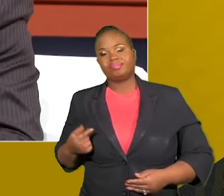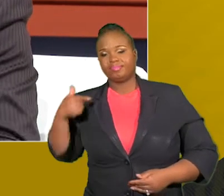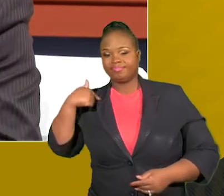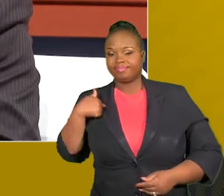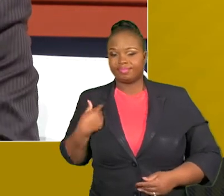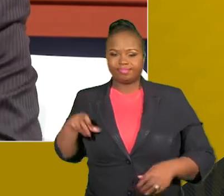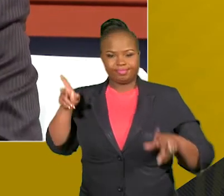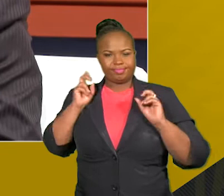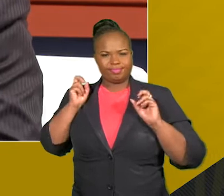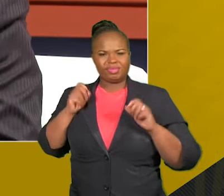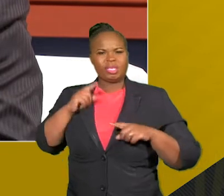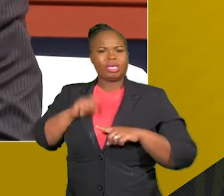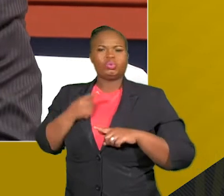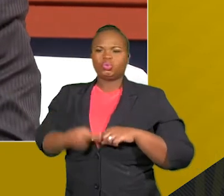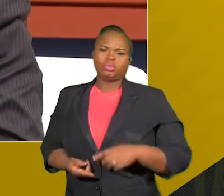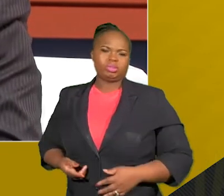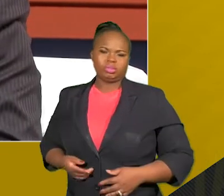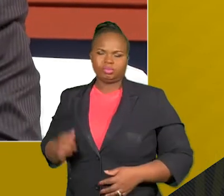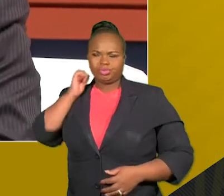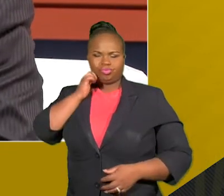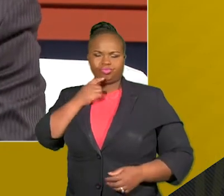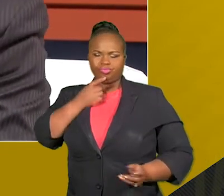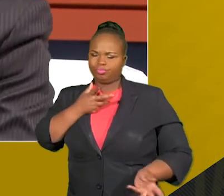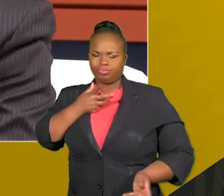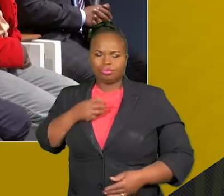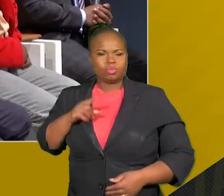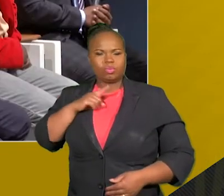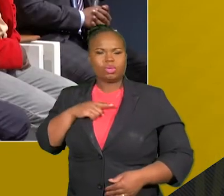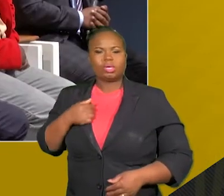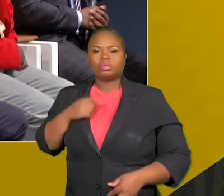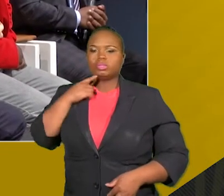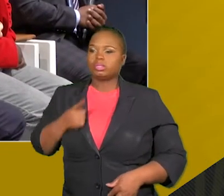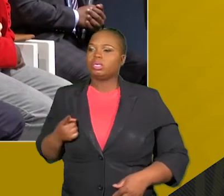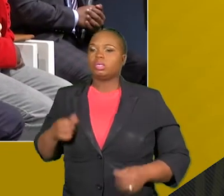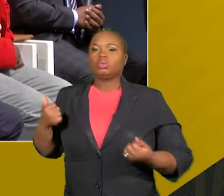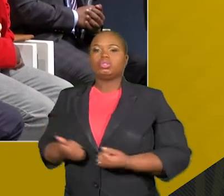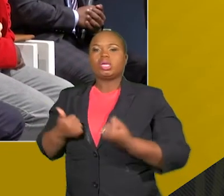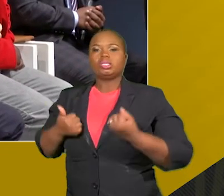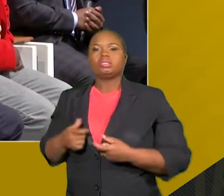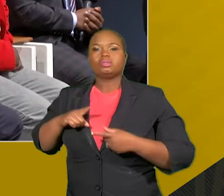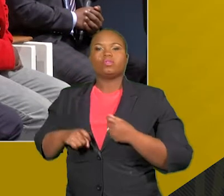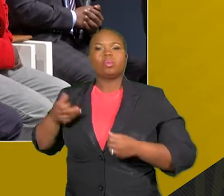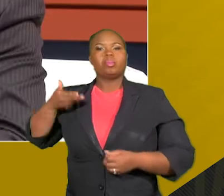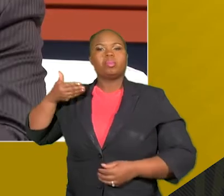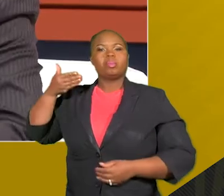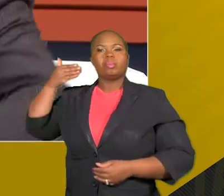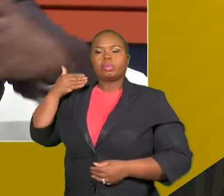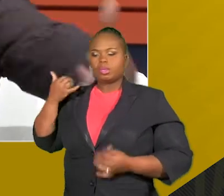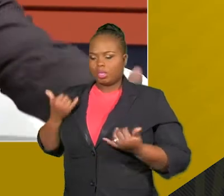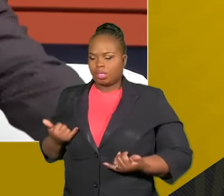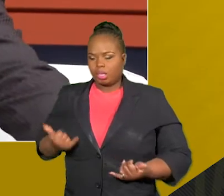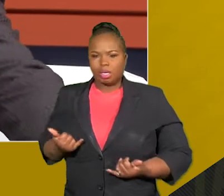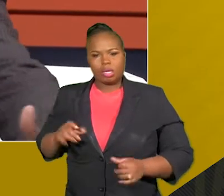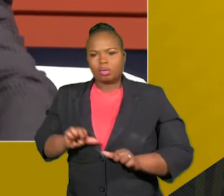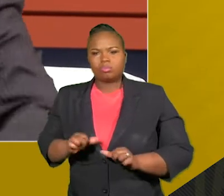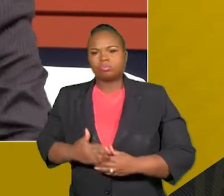whenever what I hear, it's excuses, gentlemen. I'm sorry to say that. The challenges ditto akai, and then where we are today and where